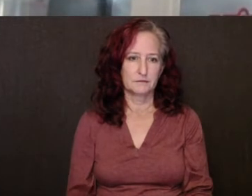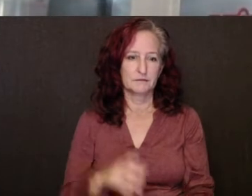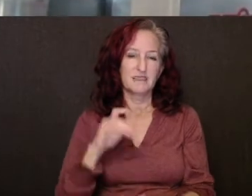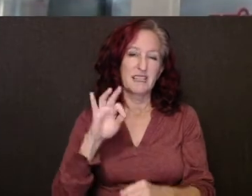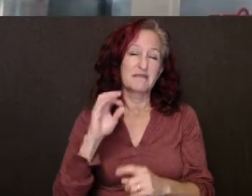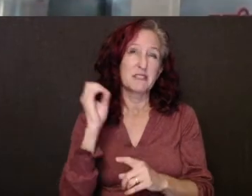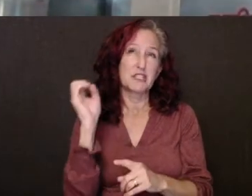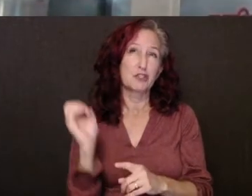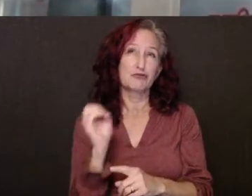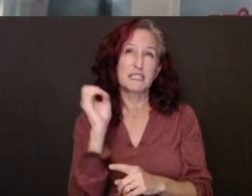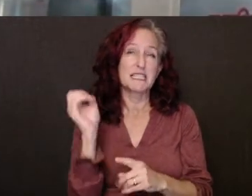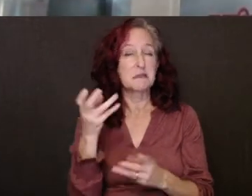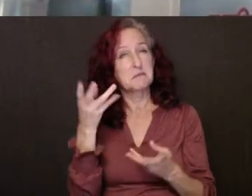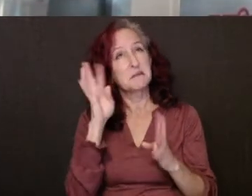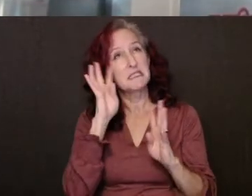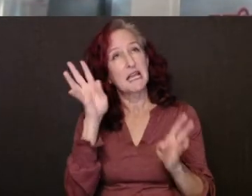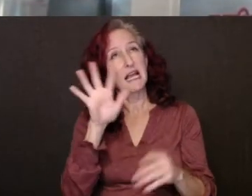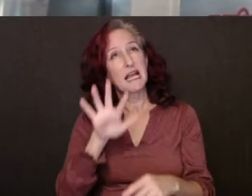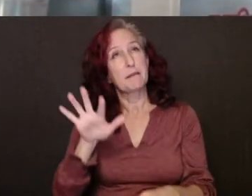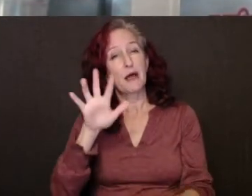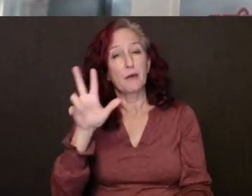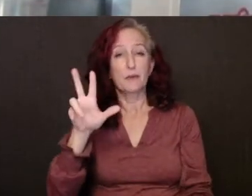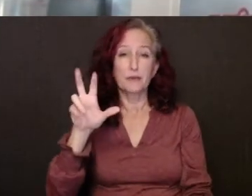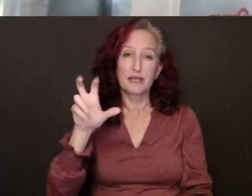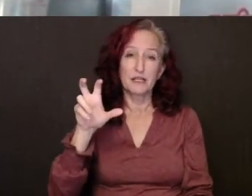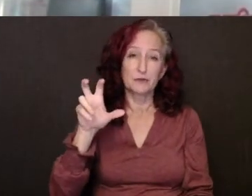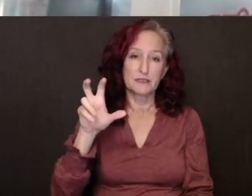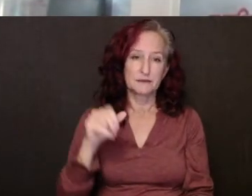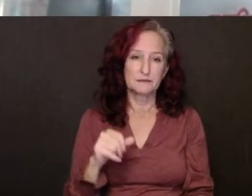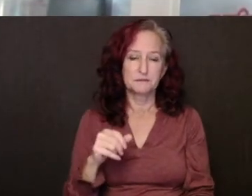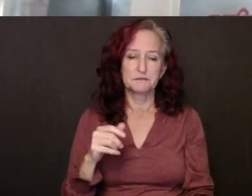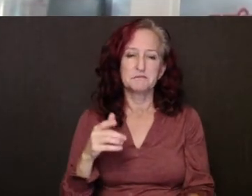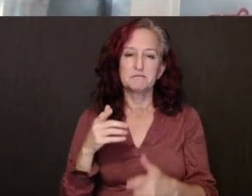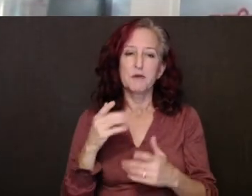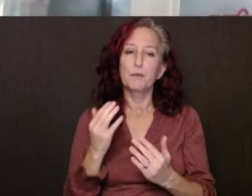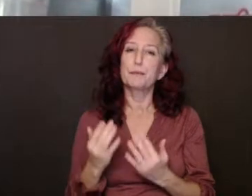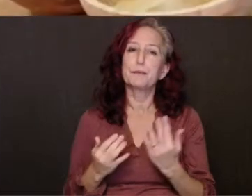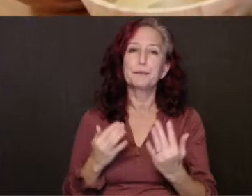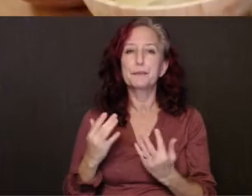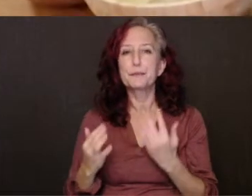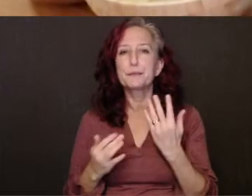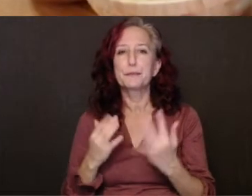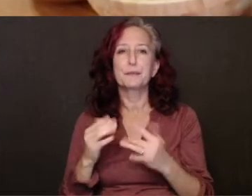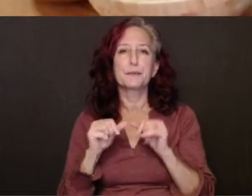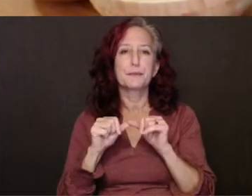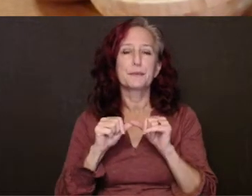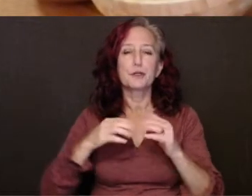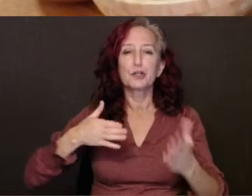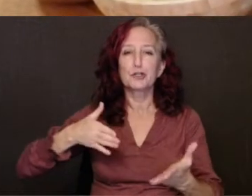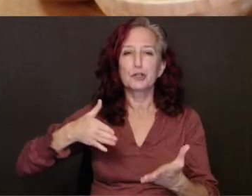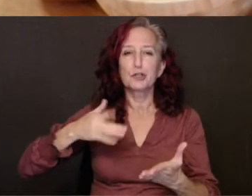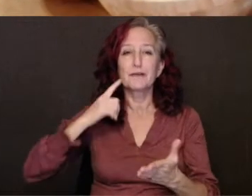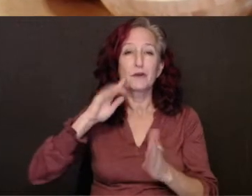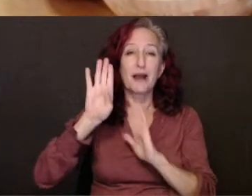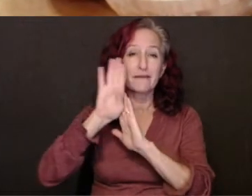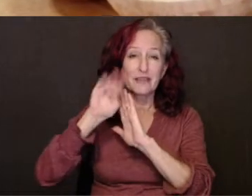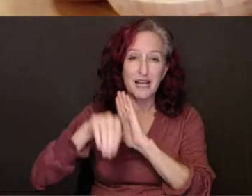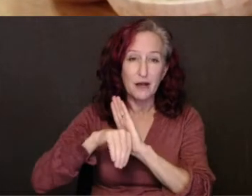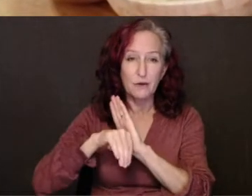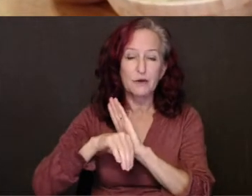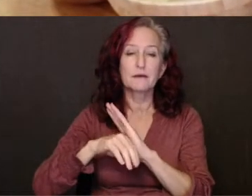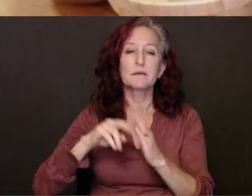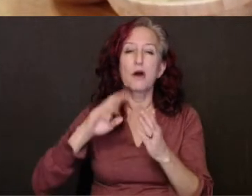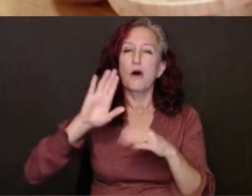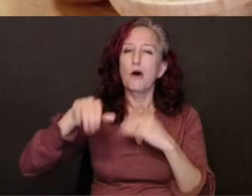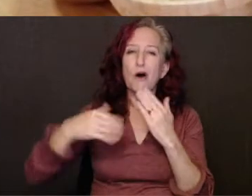to set it on low. Okay? So we're going to set this one on low. If we had to go degrees